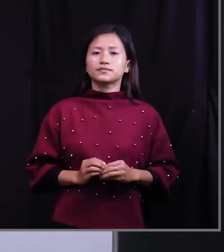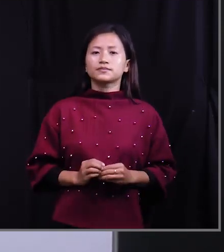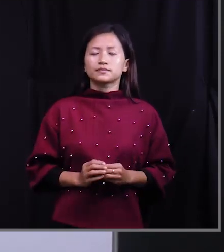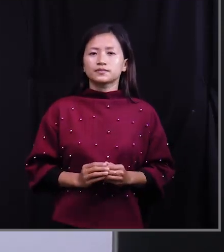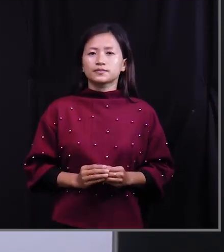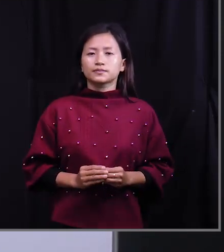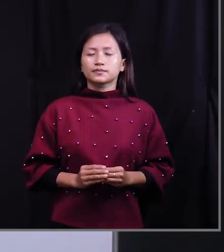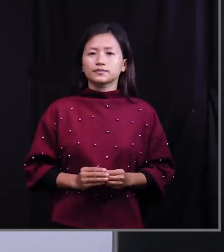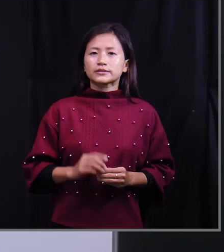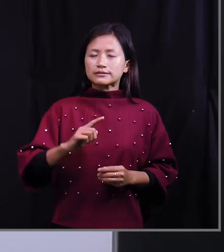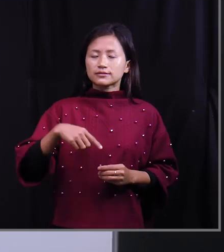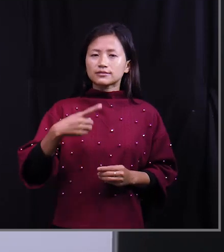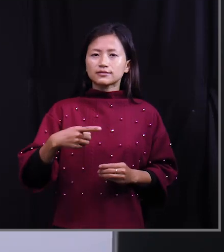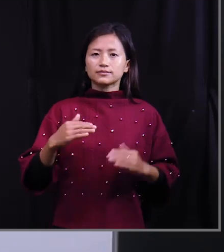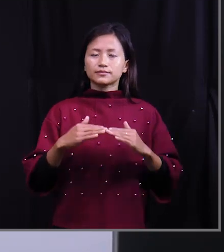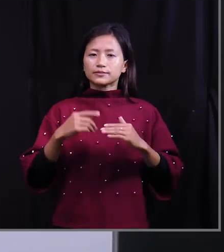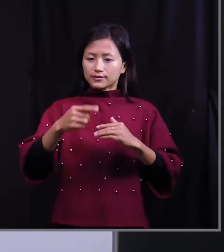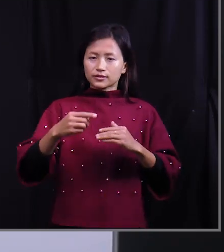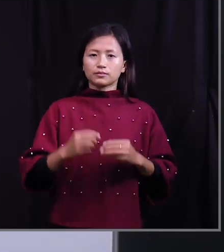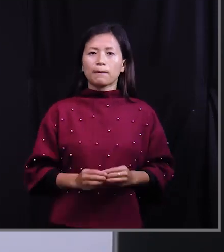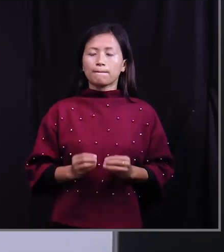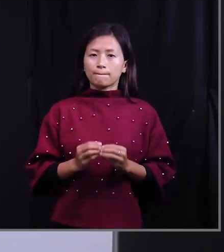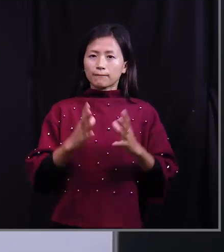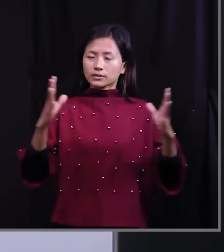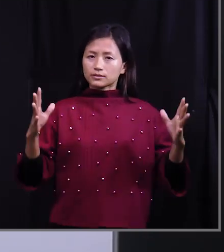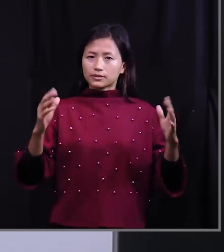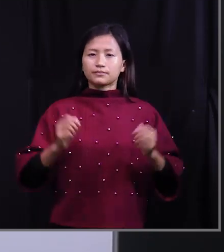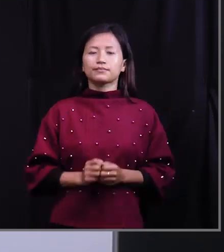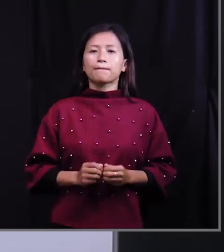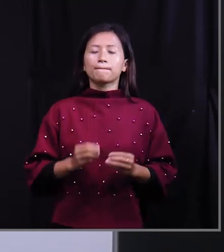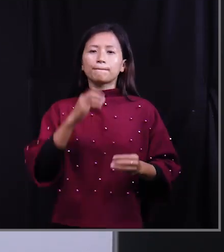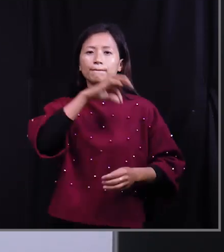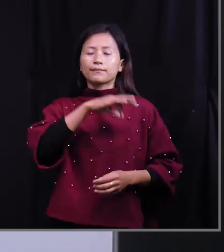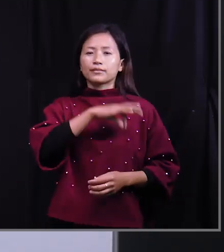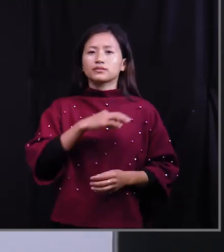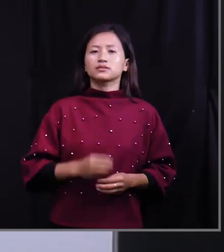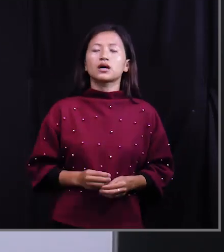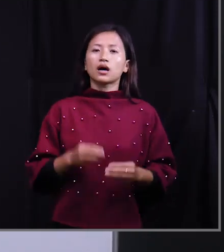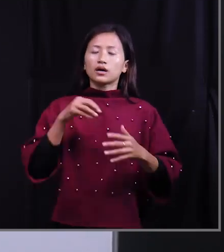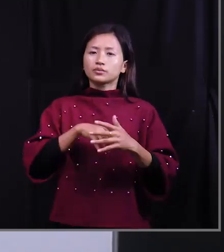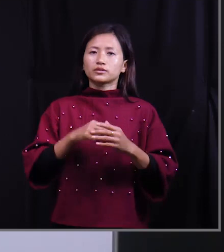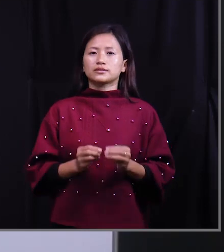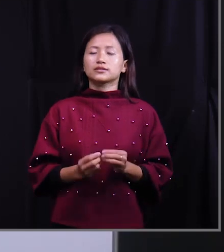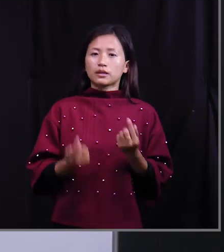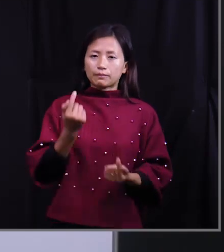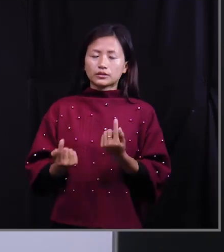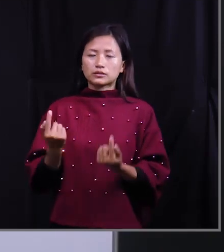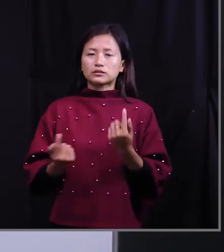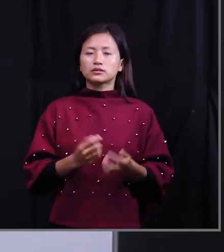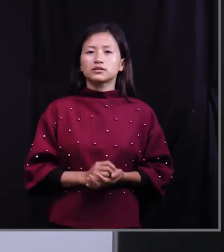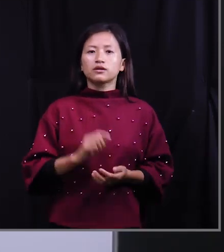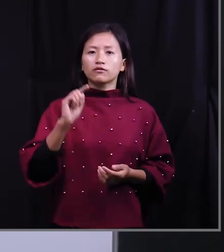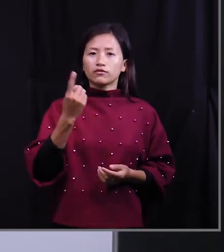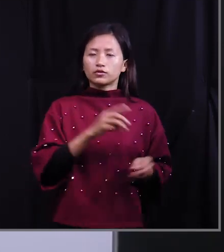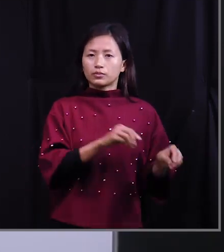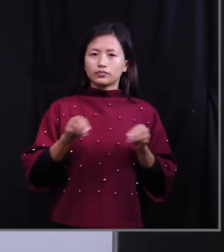the environment at an early stage, that means he will get the maximum benefit of it and can outwit its competitors, which means he gets the